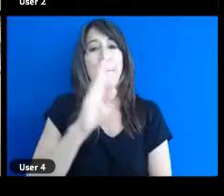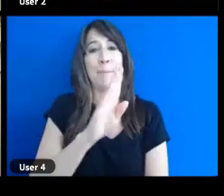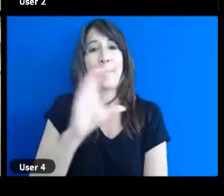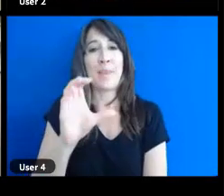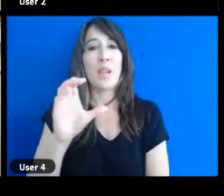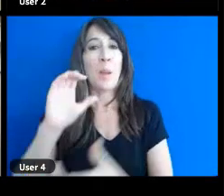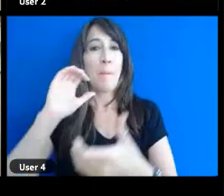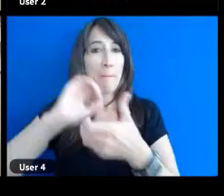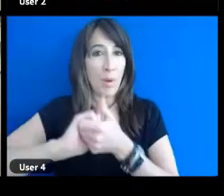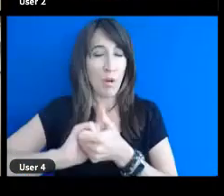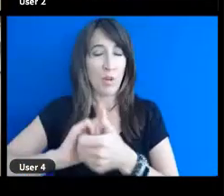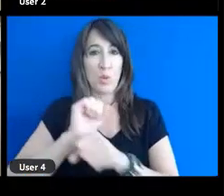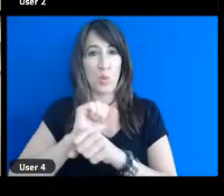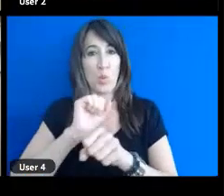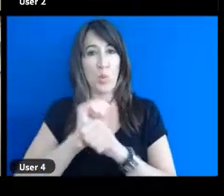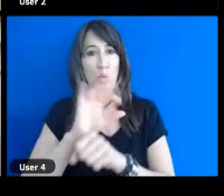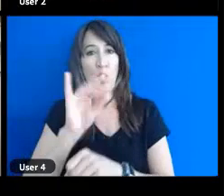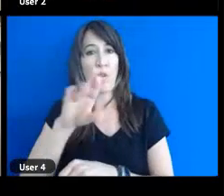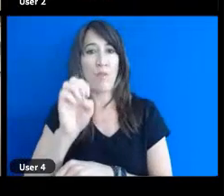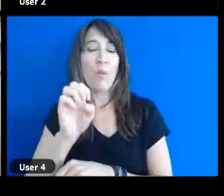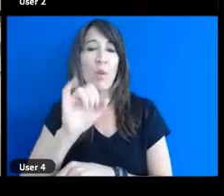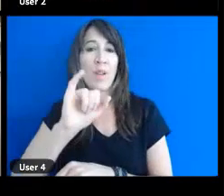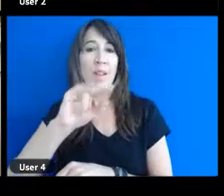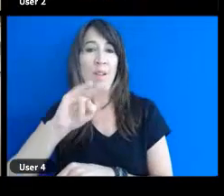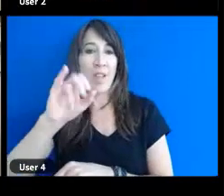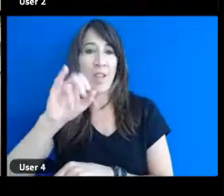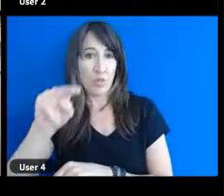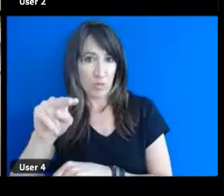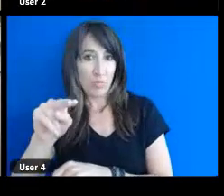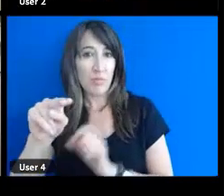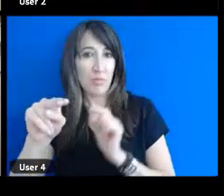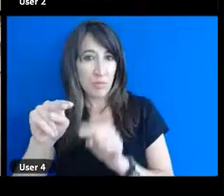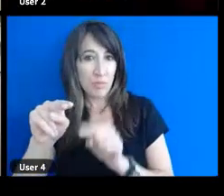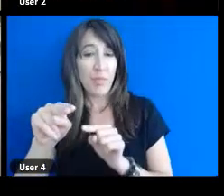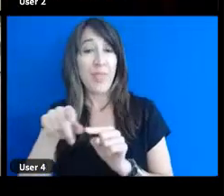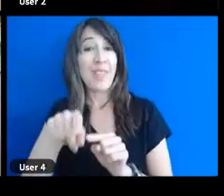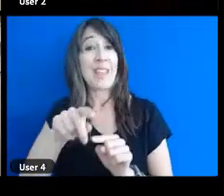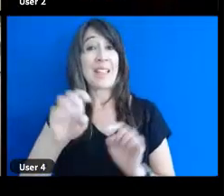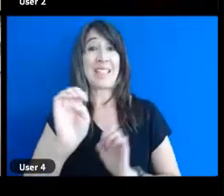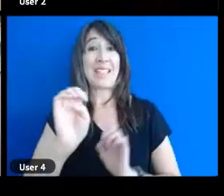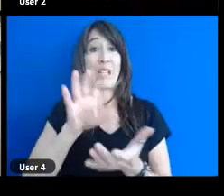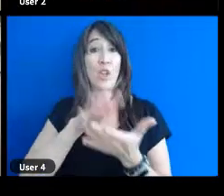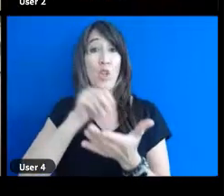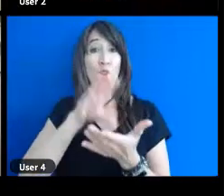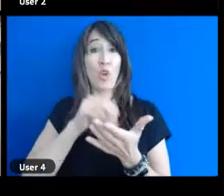of months, funded through the project I lead, BC Partners in Workforce Innovation, BC WIN.